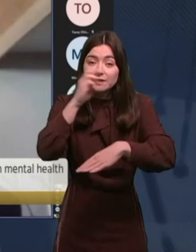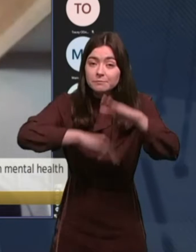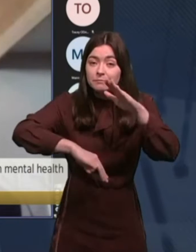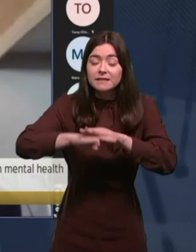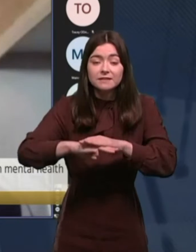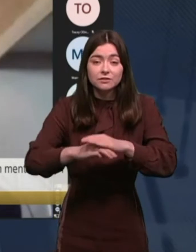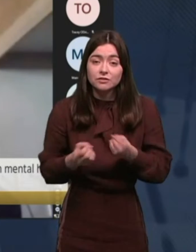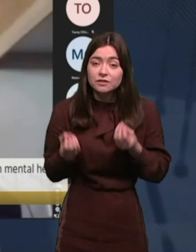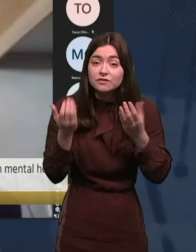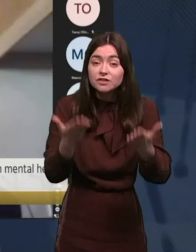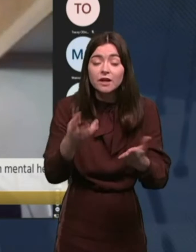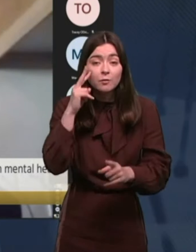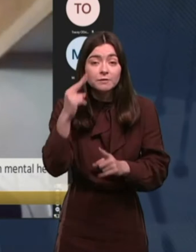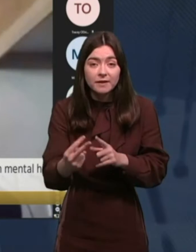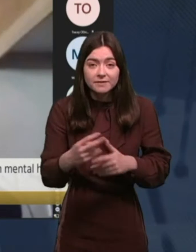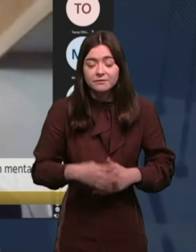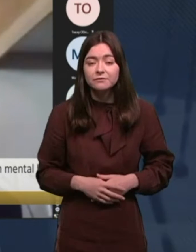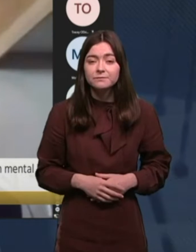of view across.